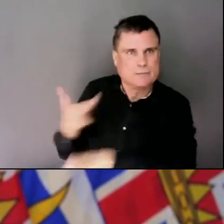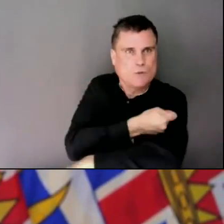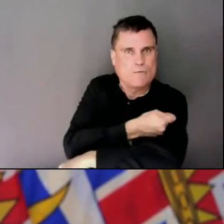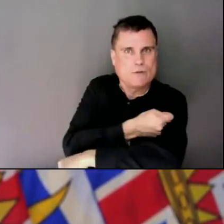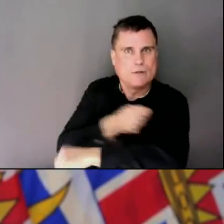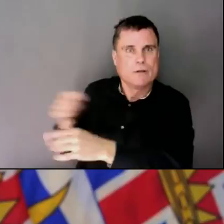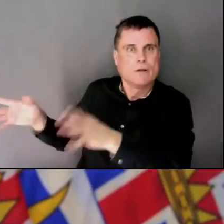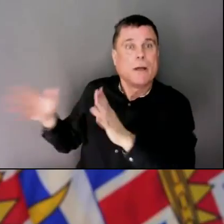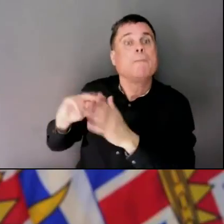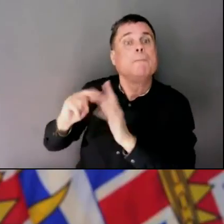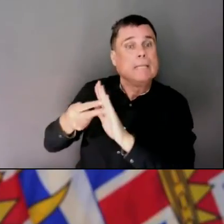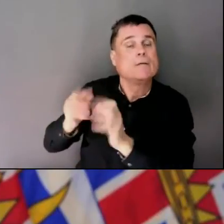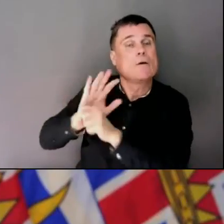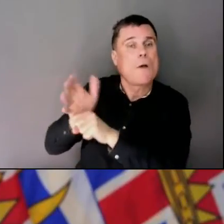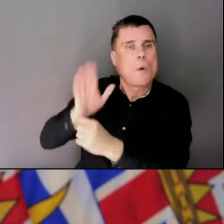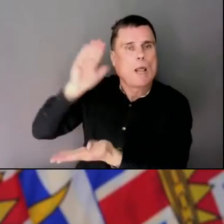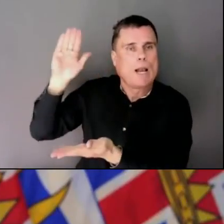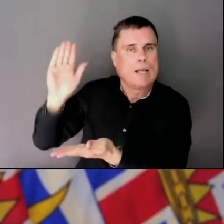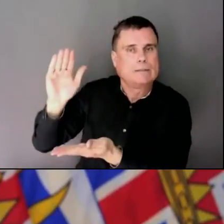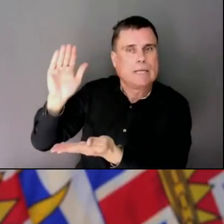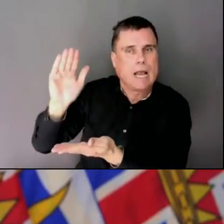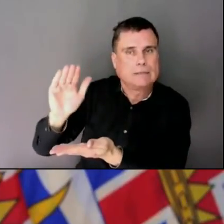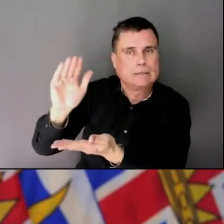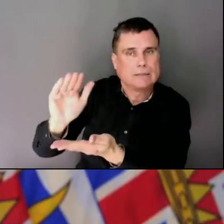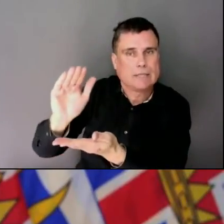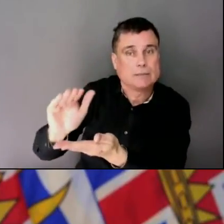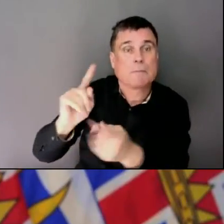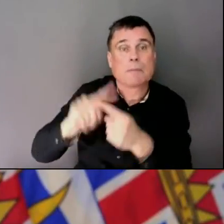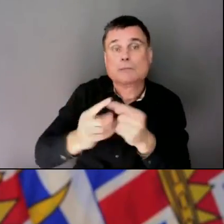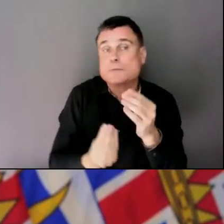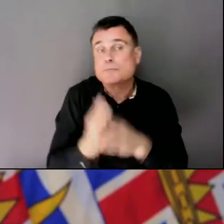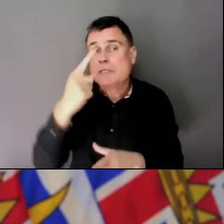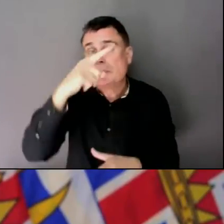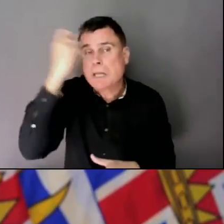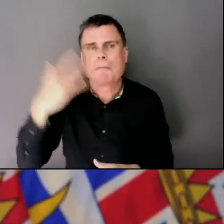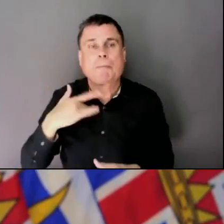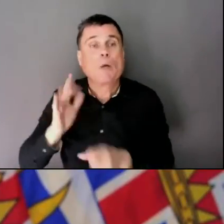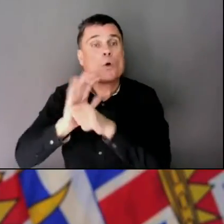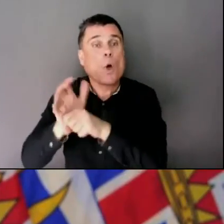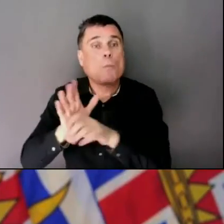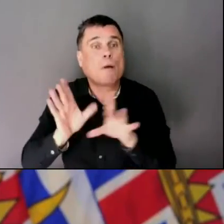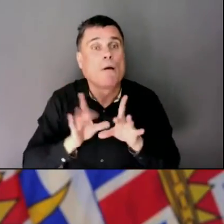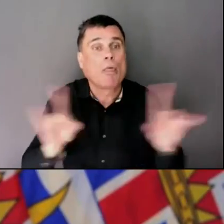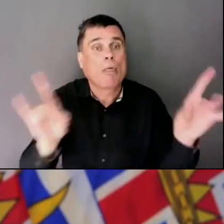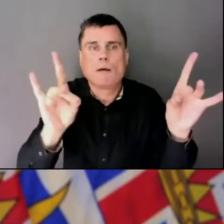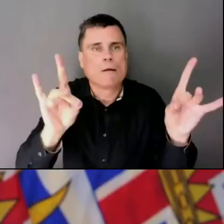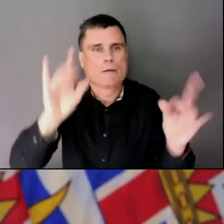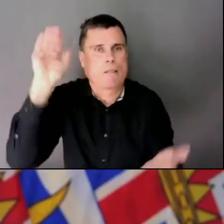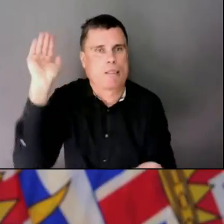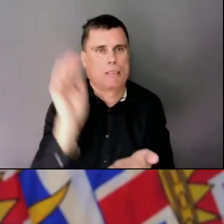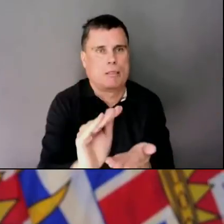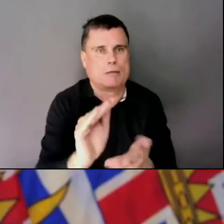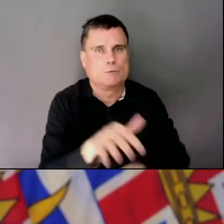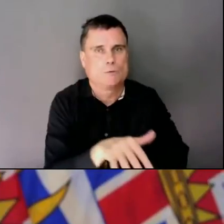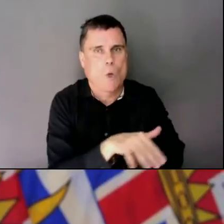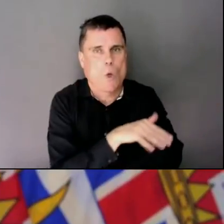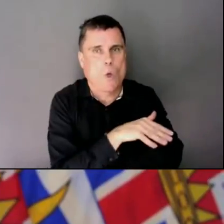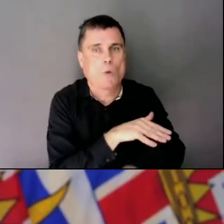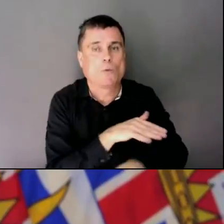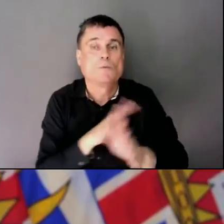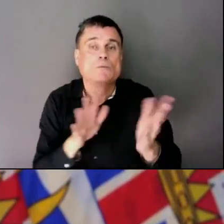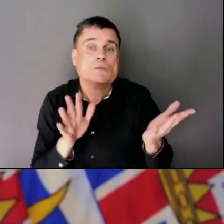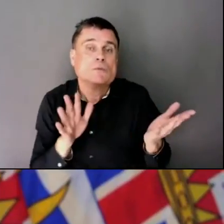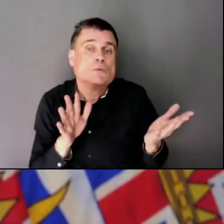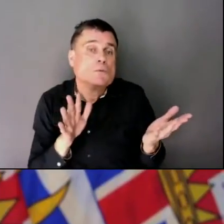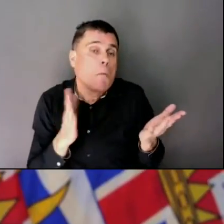that by the summer we should be able to have some types of our normal lives back again. But